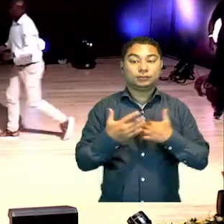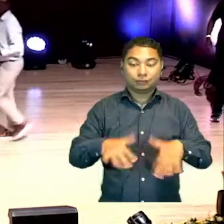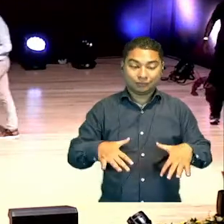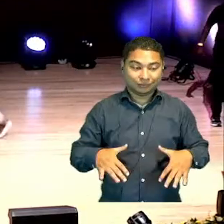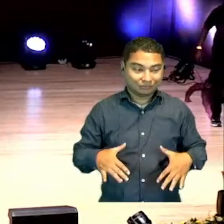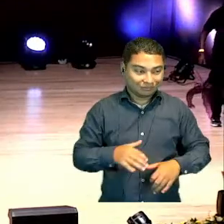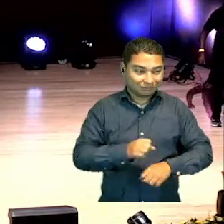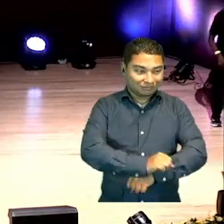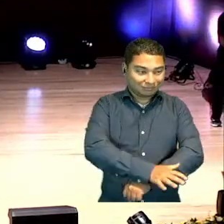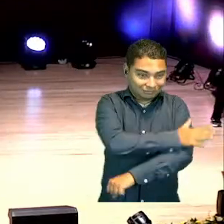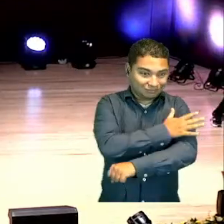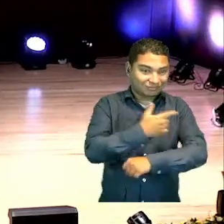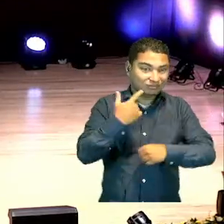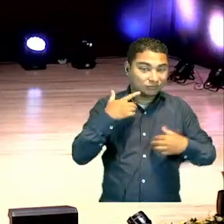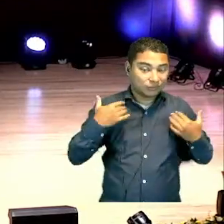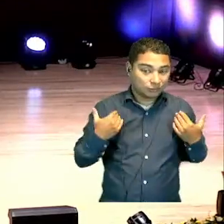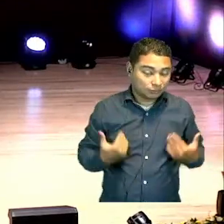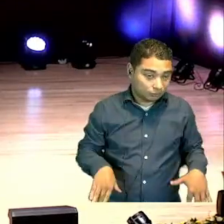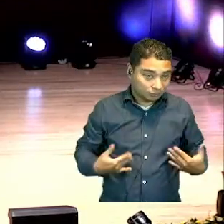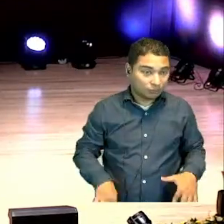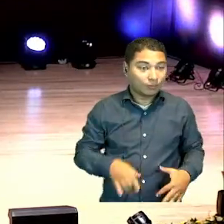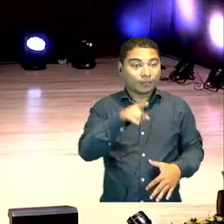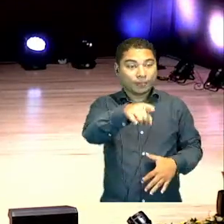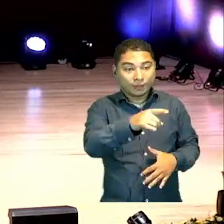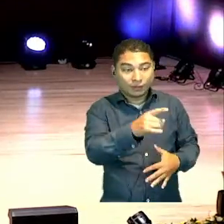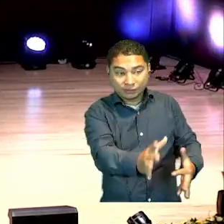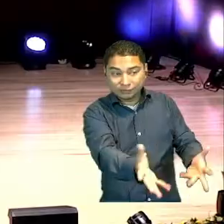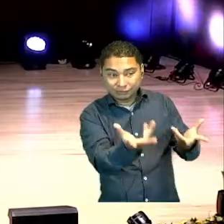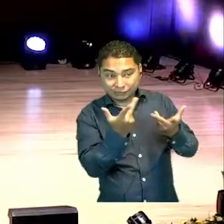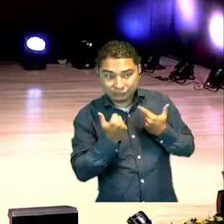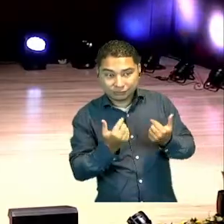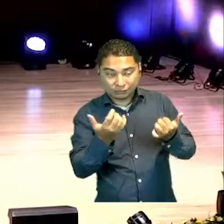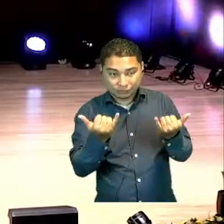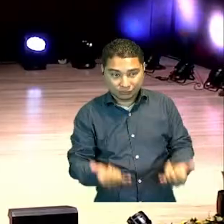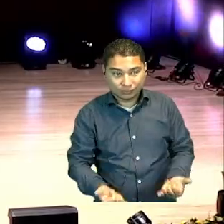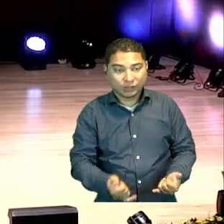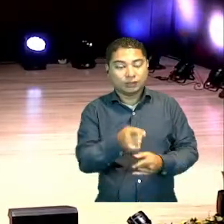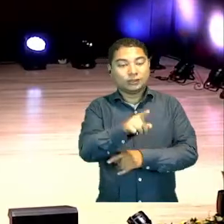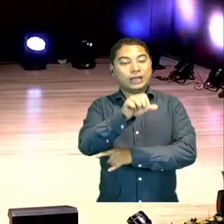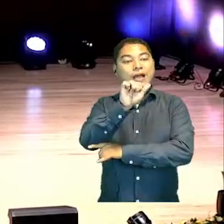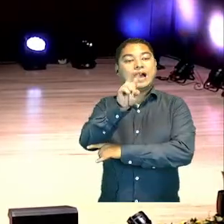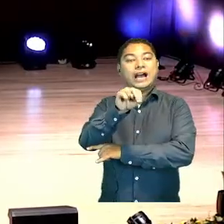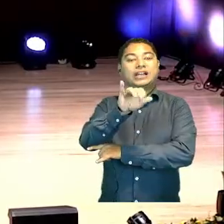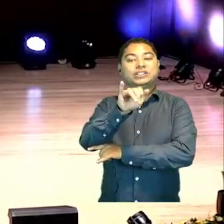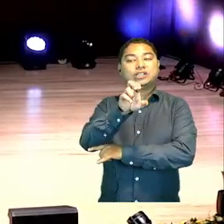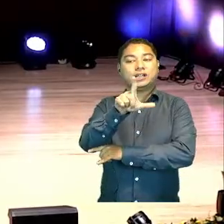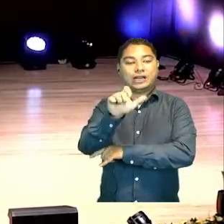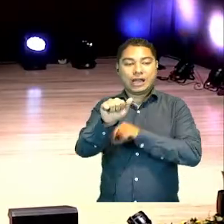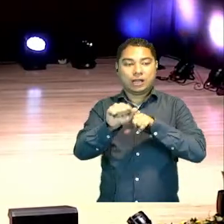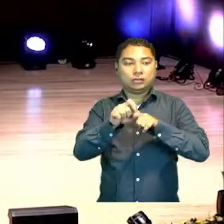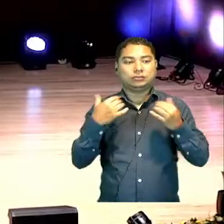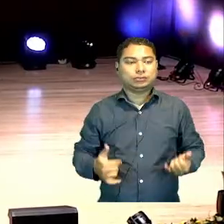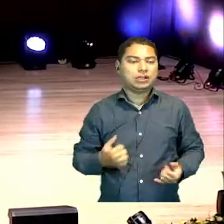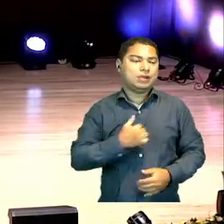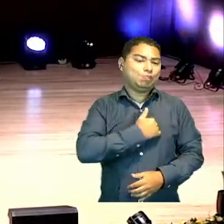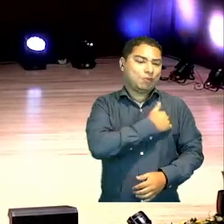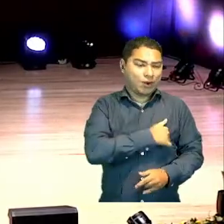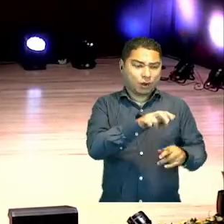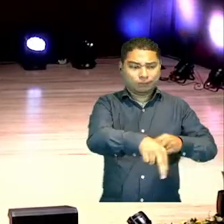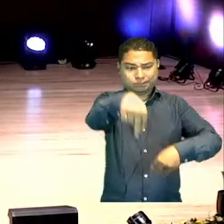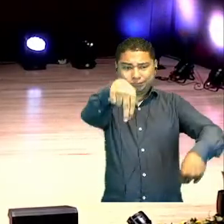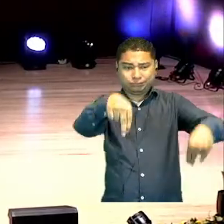What an honor, what emotion, what a privilege it's been to hear in this auditorium. Angela Davis,